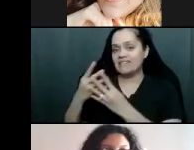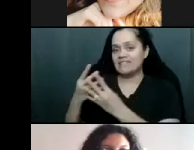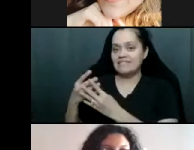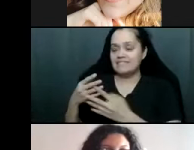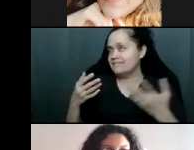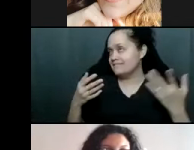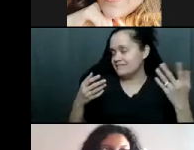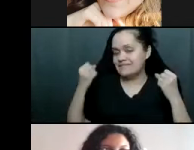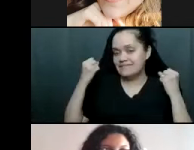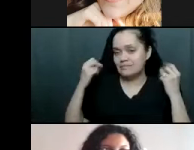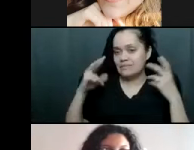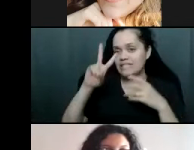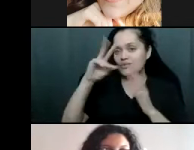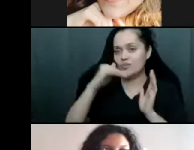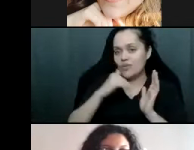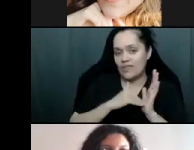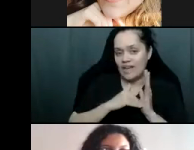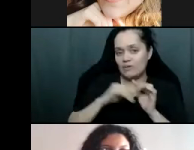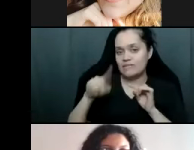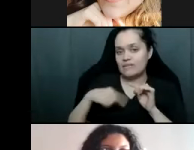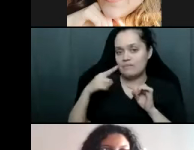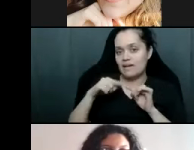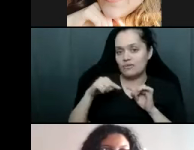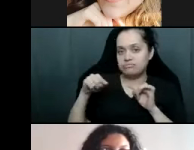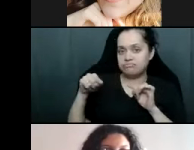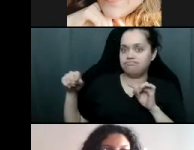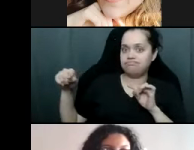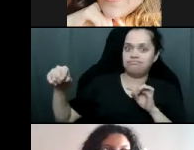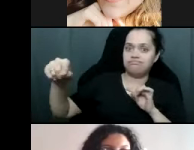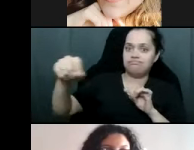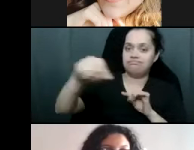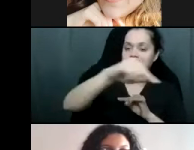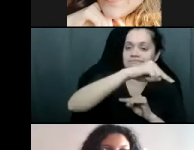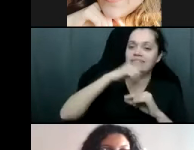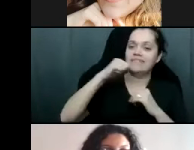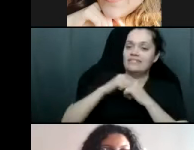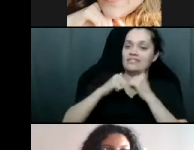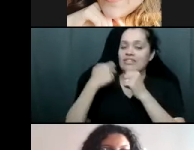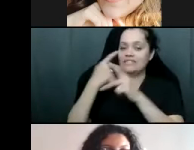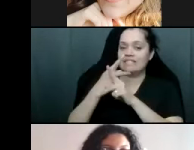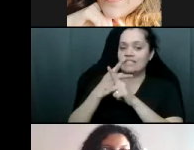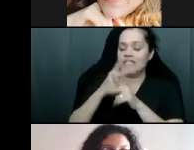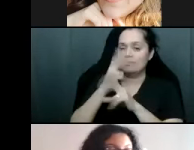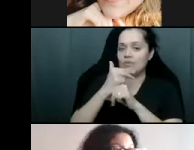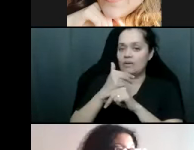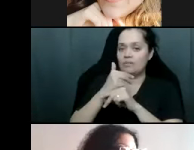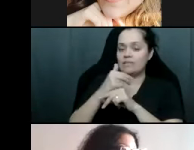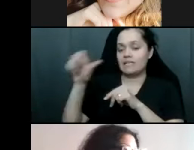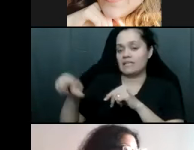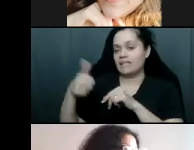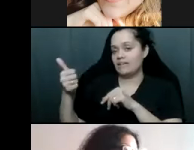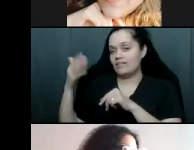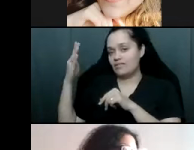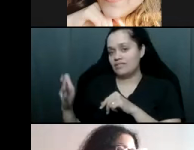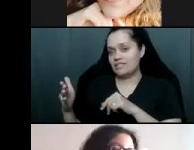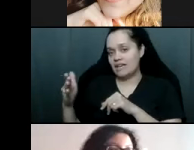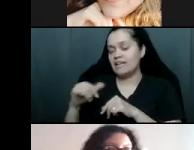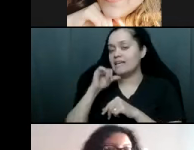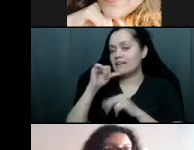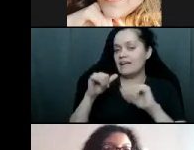as many as 2,000 miles long, structured to keep the rabbits on one side and not the